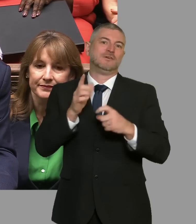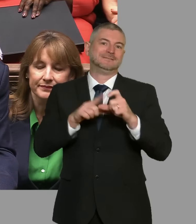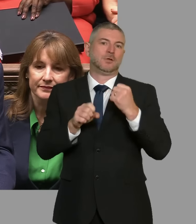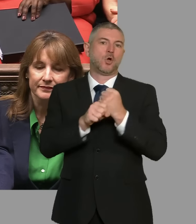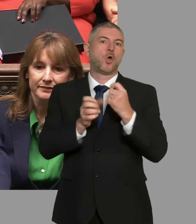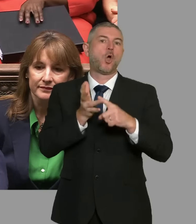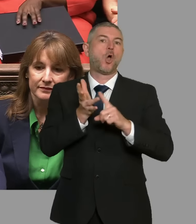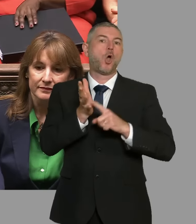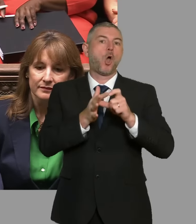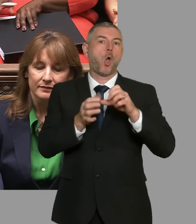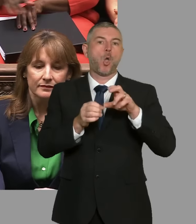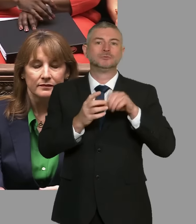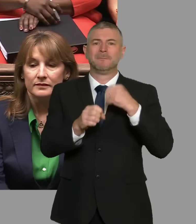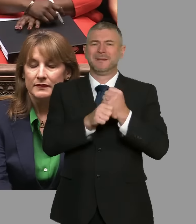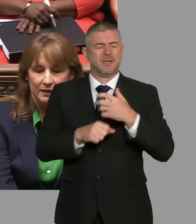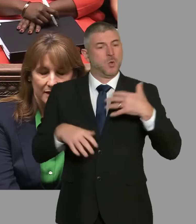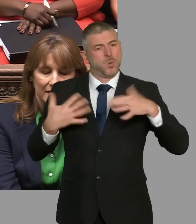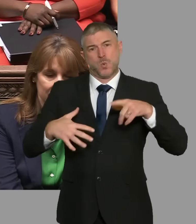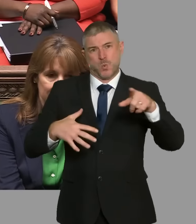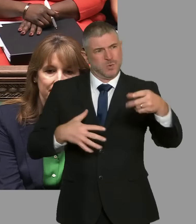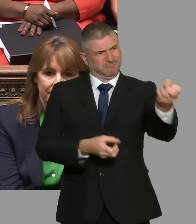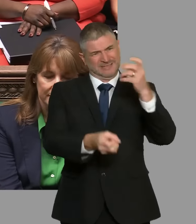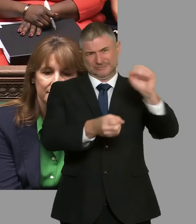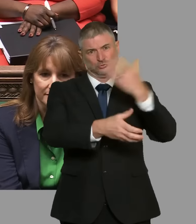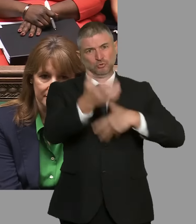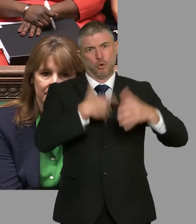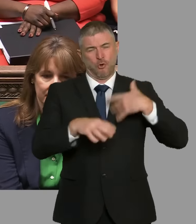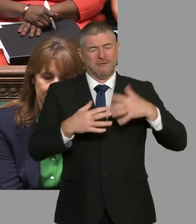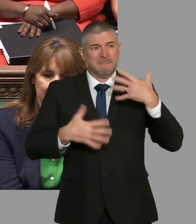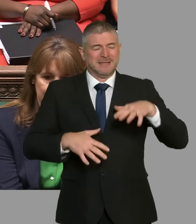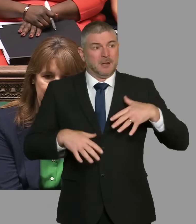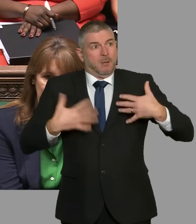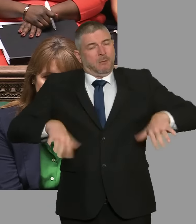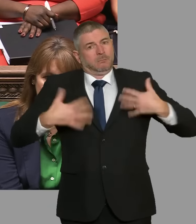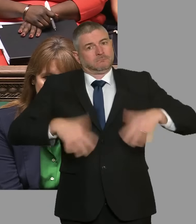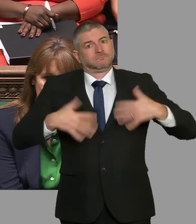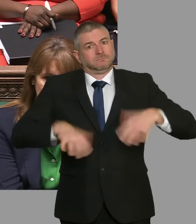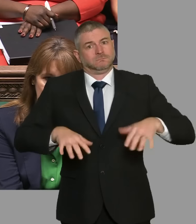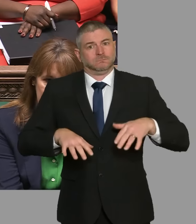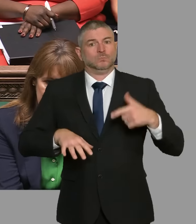must ensure that never again means never again.